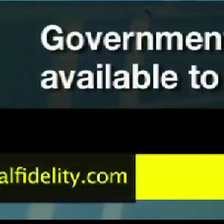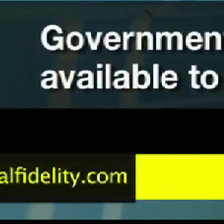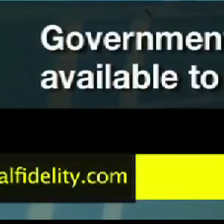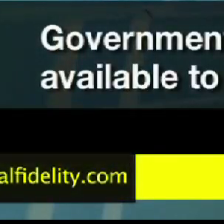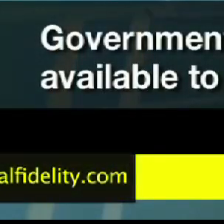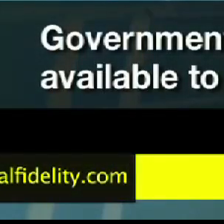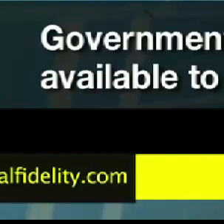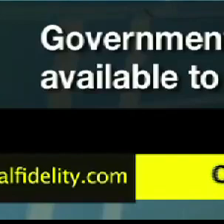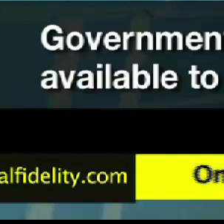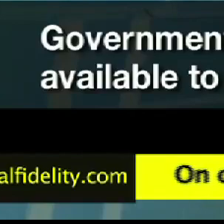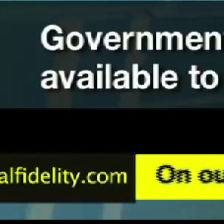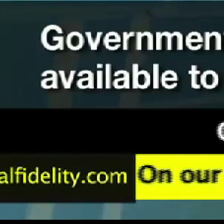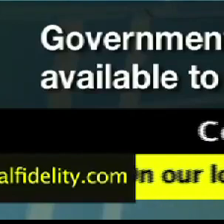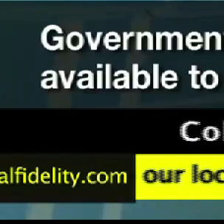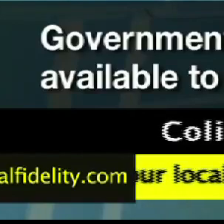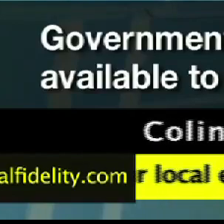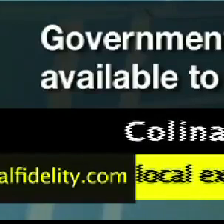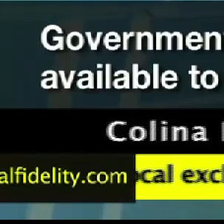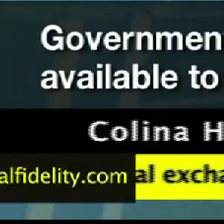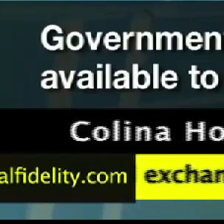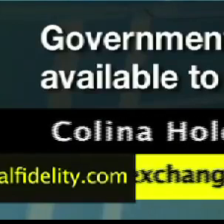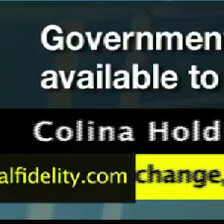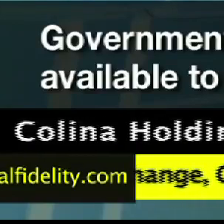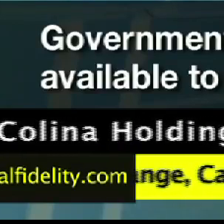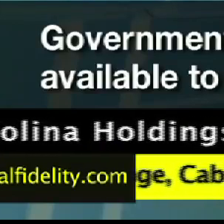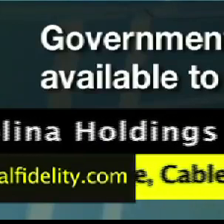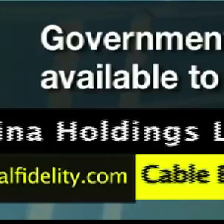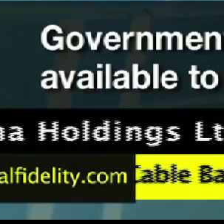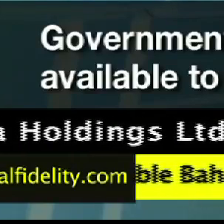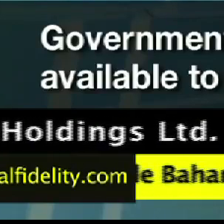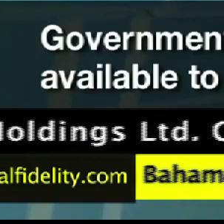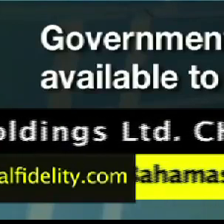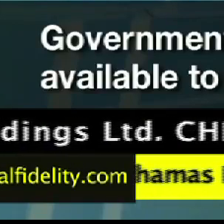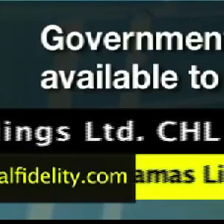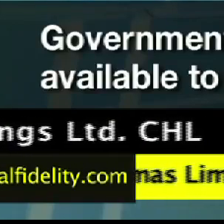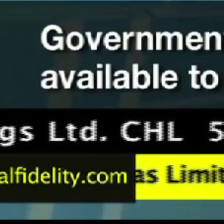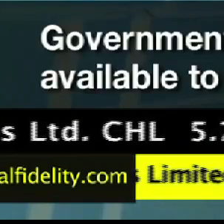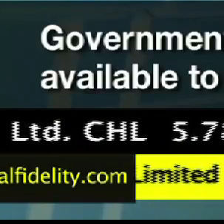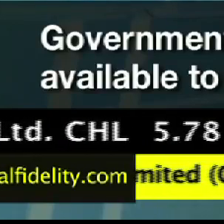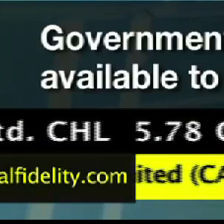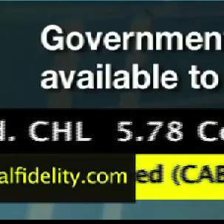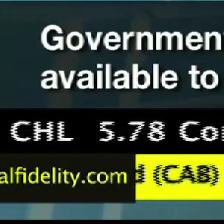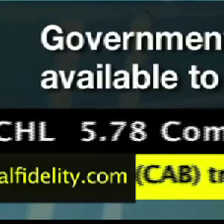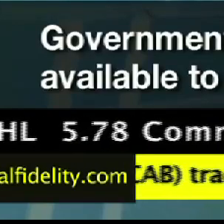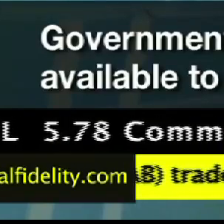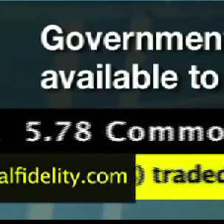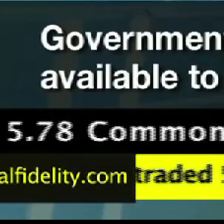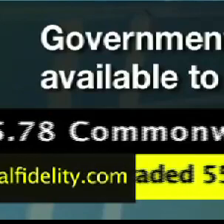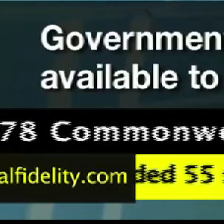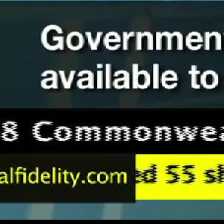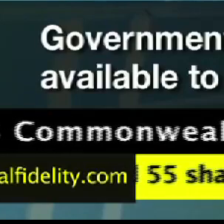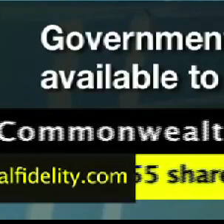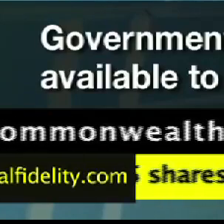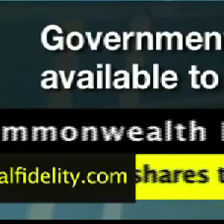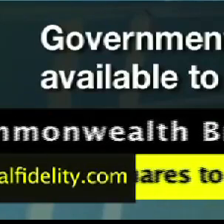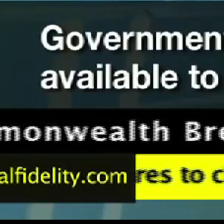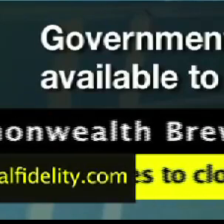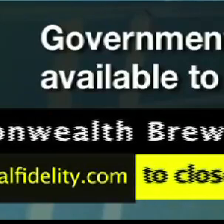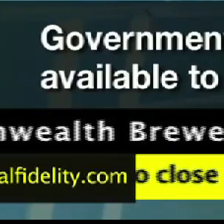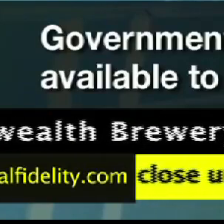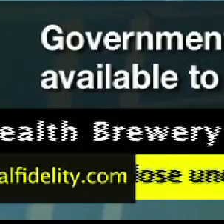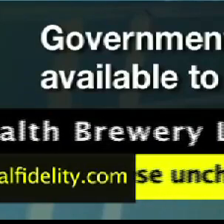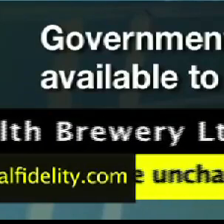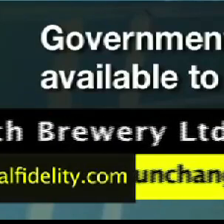in government treasury notes. The benefits to doing this include attractive interest rates, an excellent stream of income,